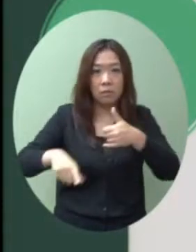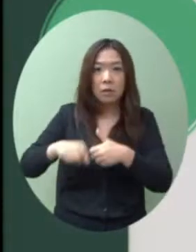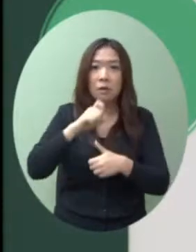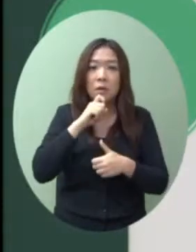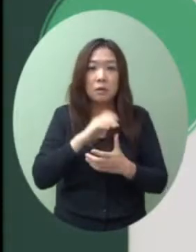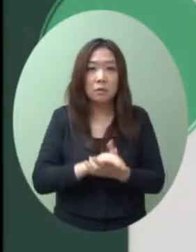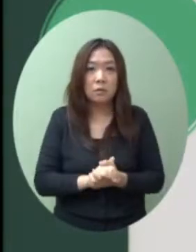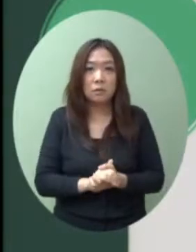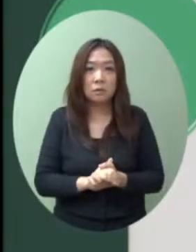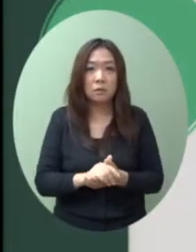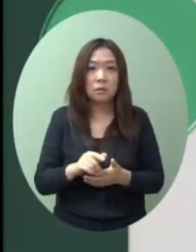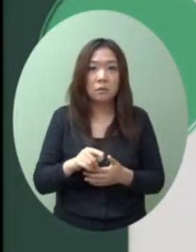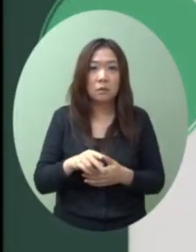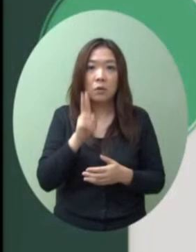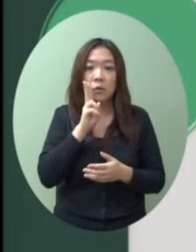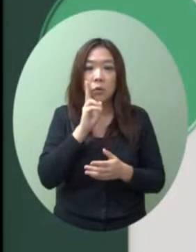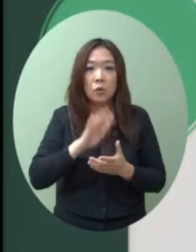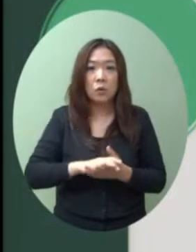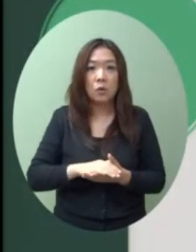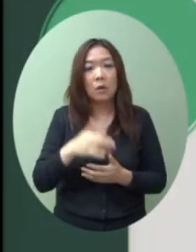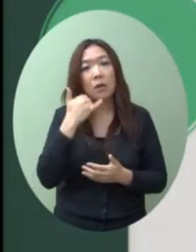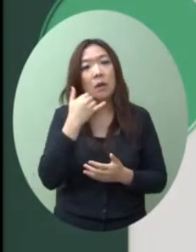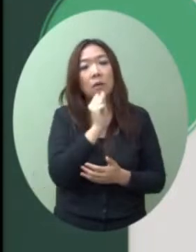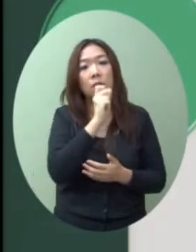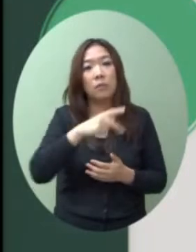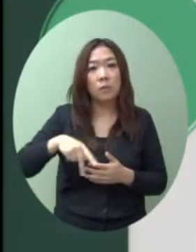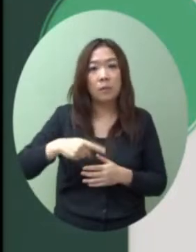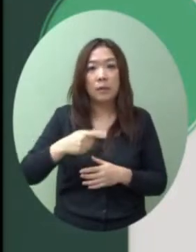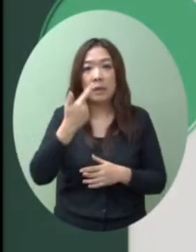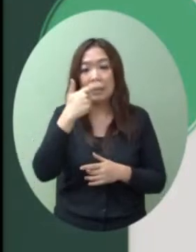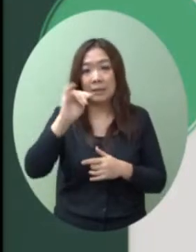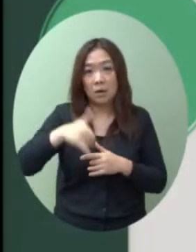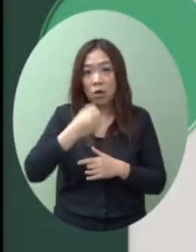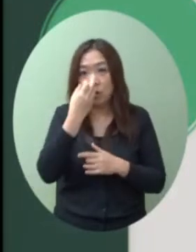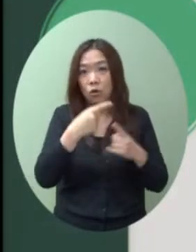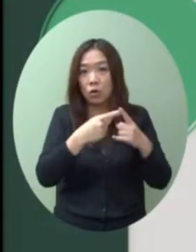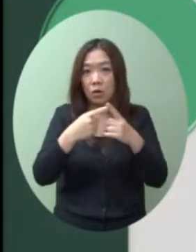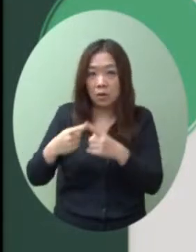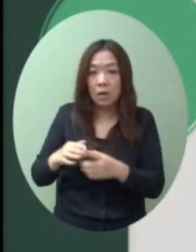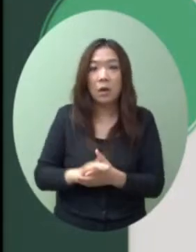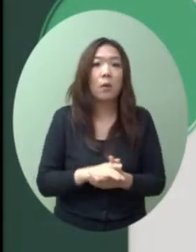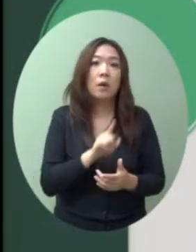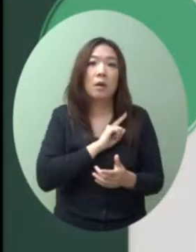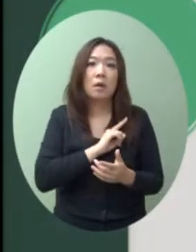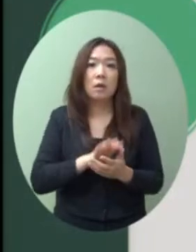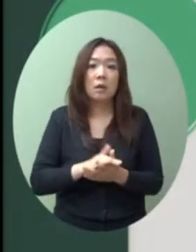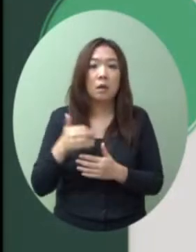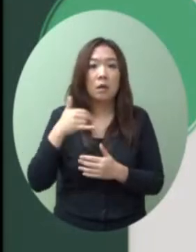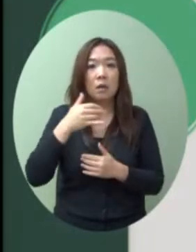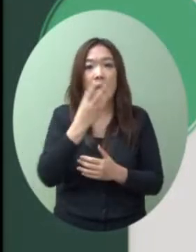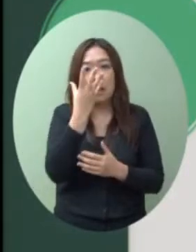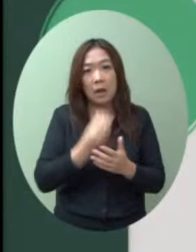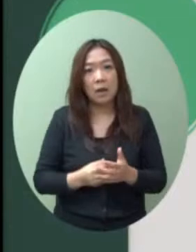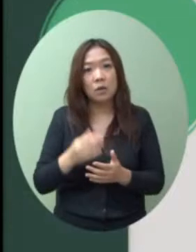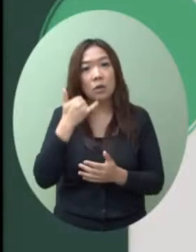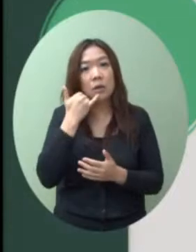so those who are given a red or yellow code, they have to update the app.